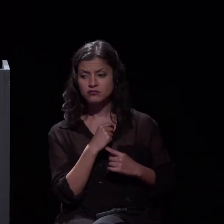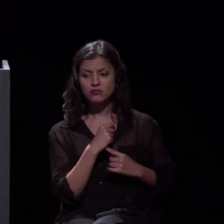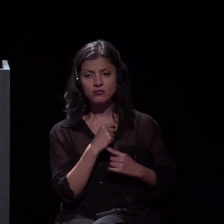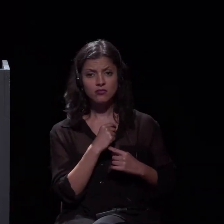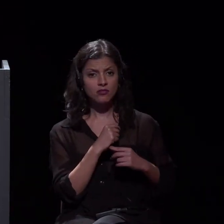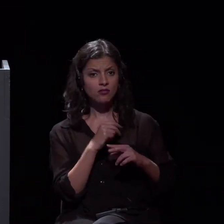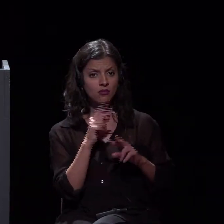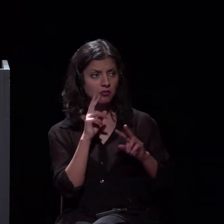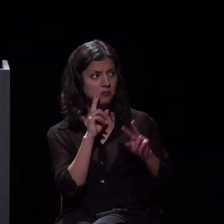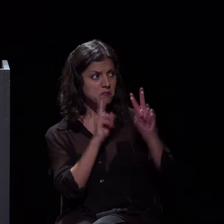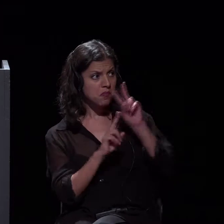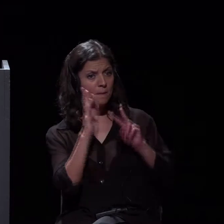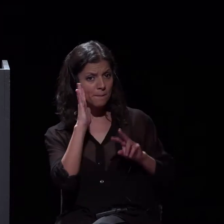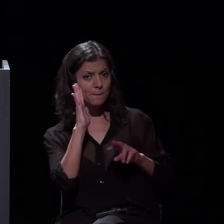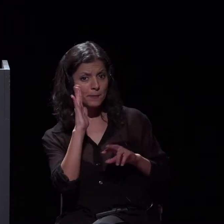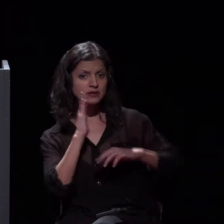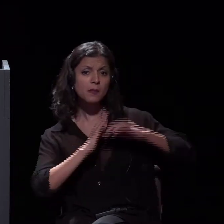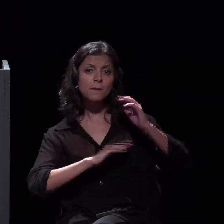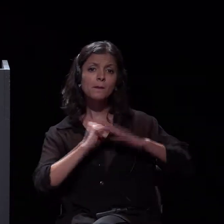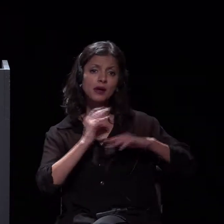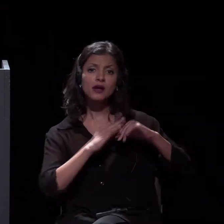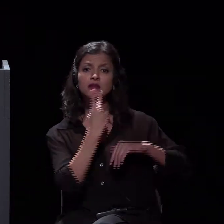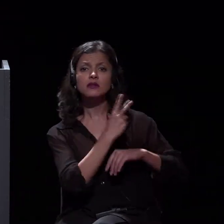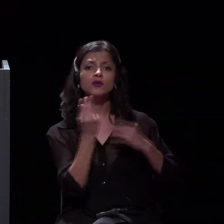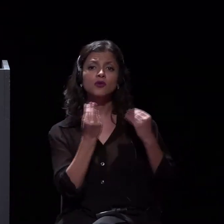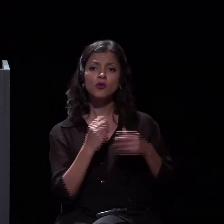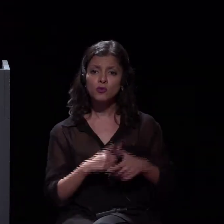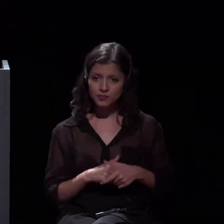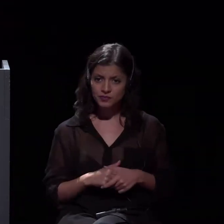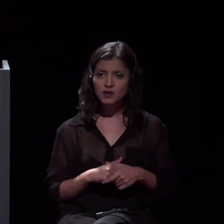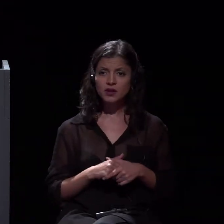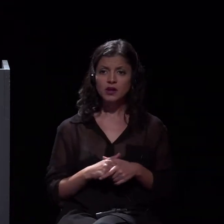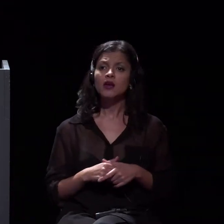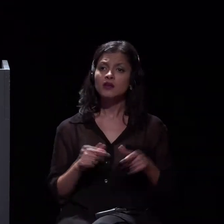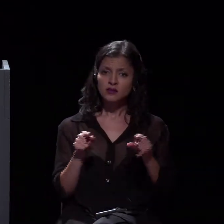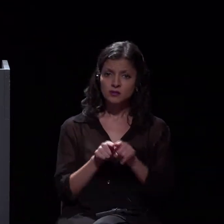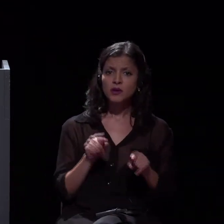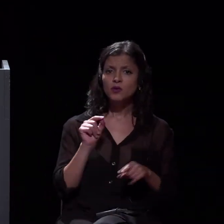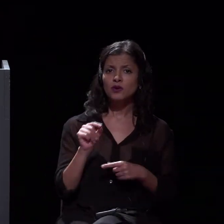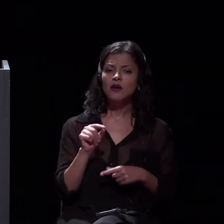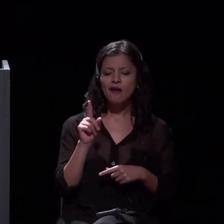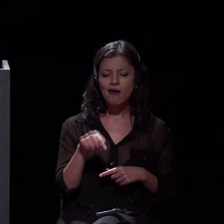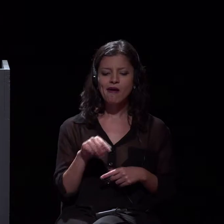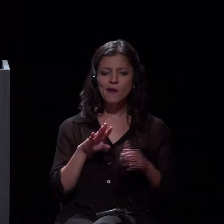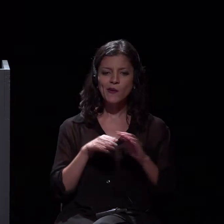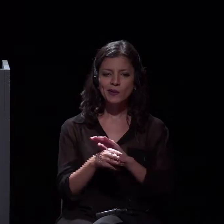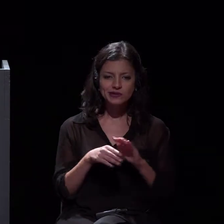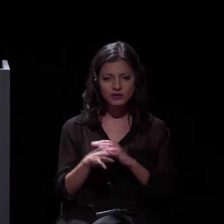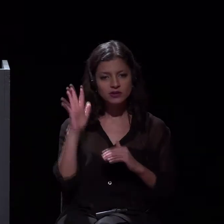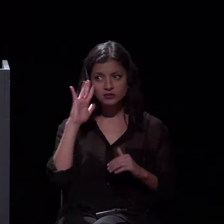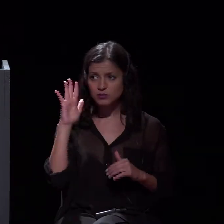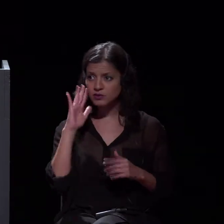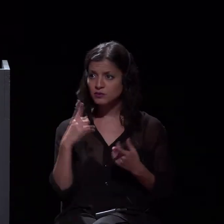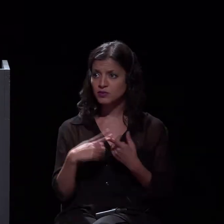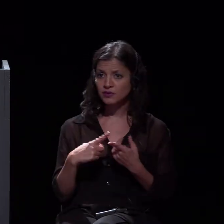to divest it of this category of conceptualism, because it was rather not. It operated